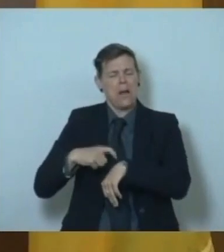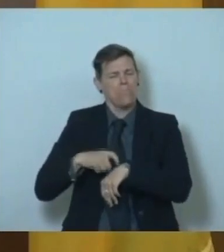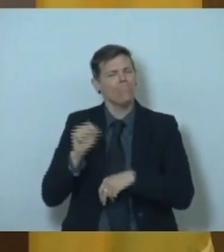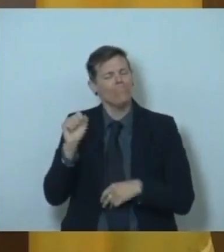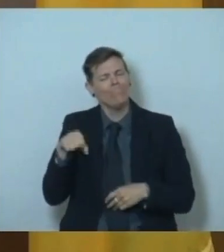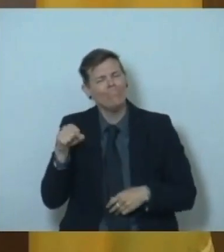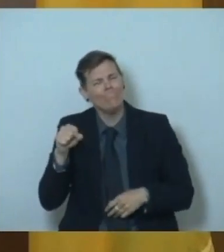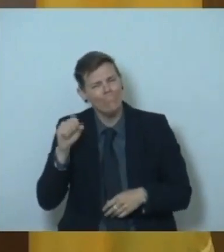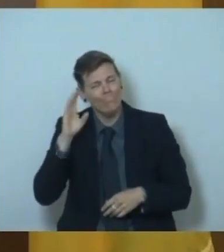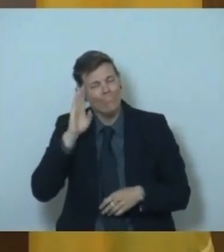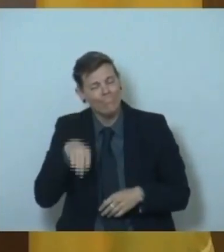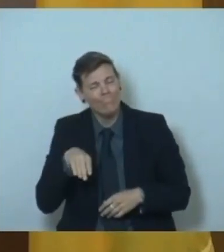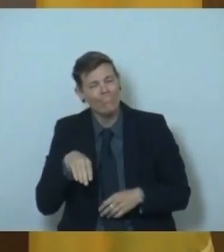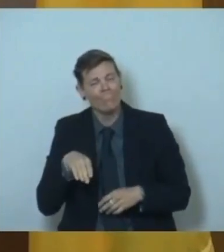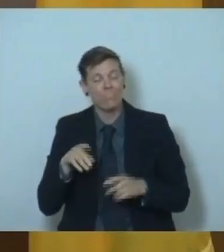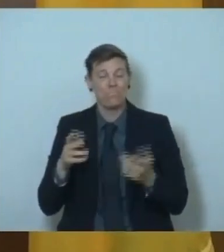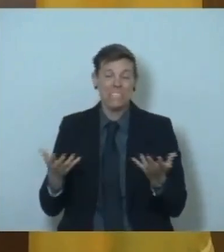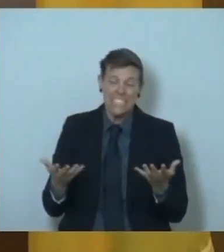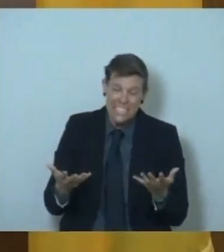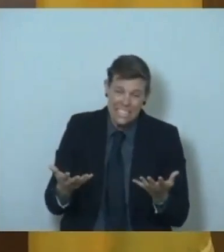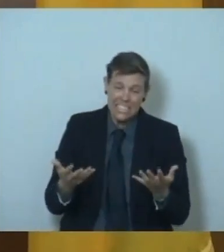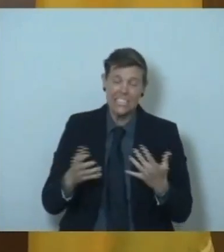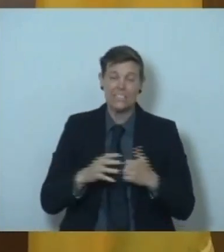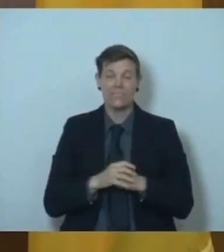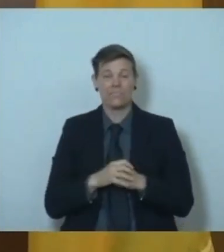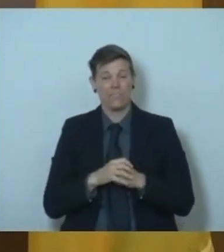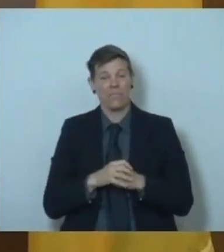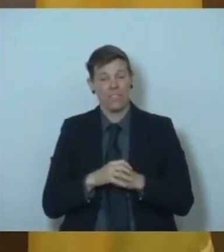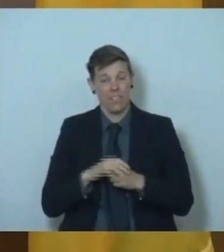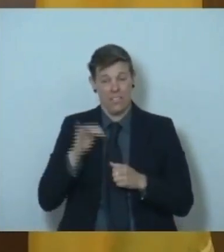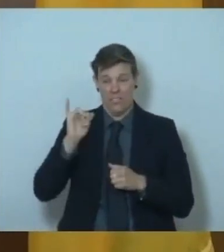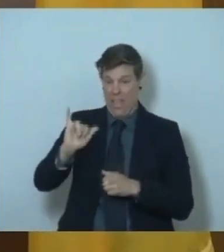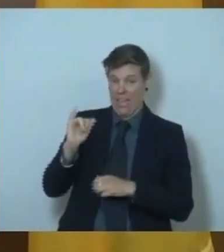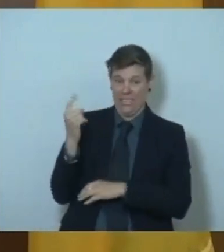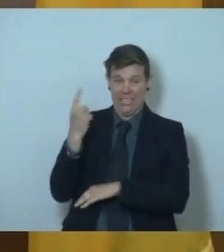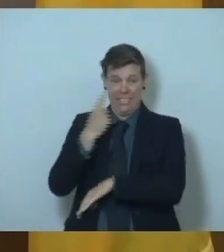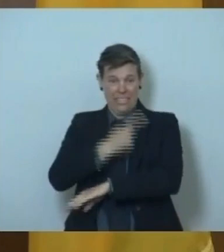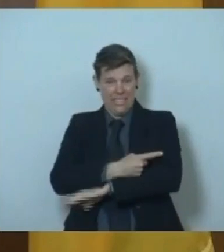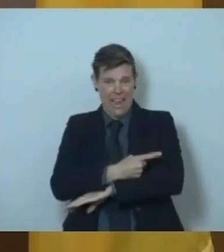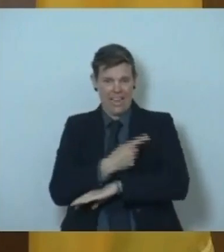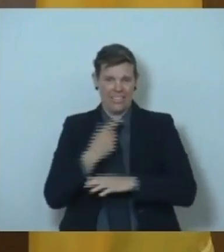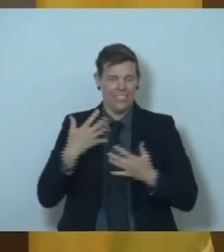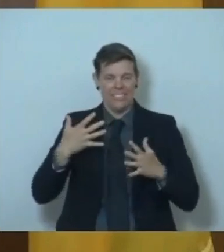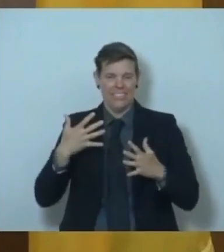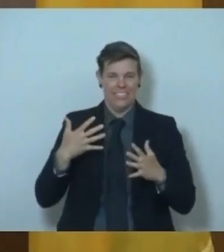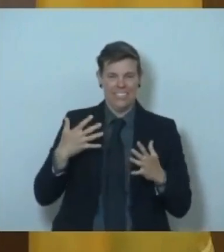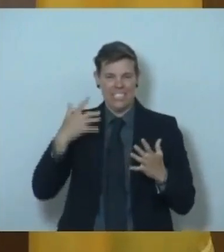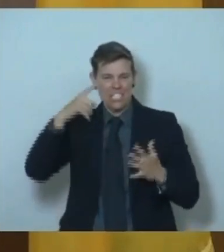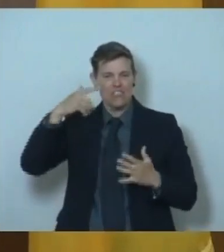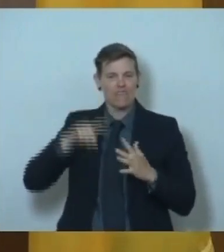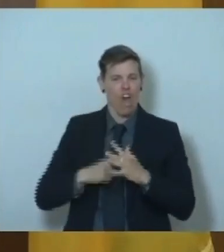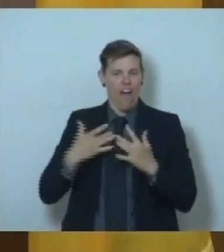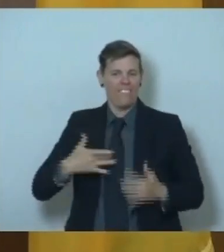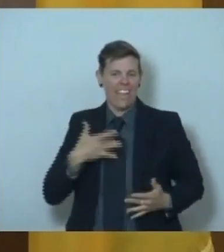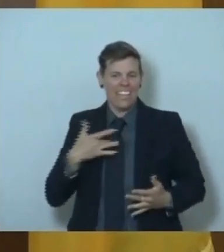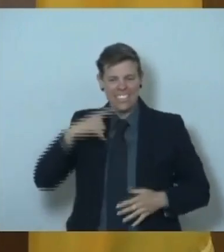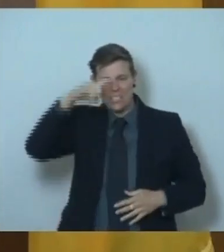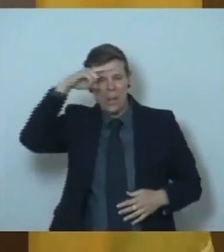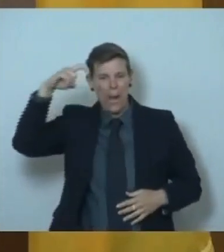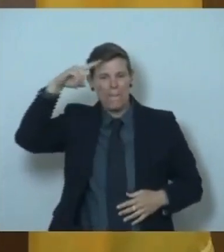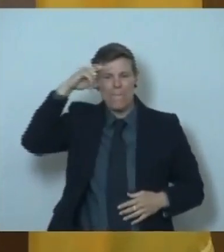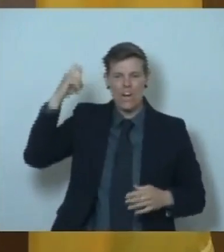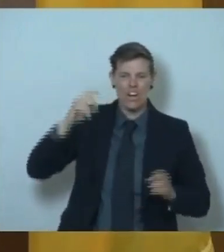with your families, marks sort of the beginning of summer. And you'll see that there's all sorts of national media about beaches